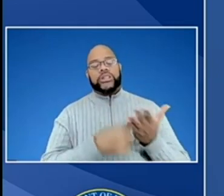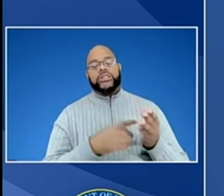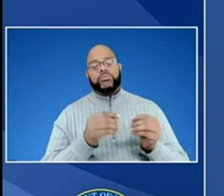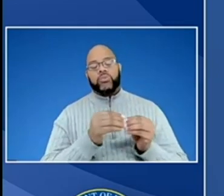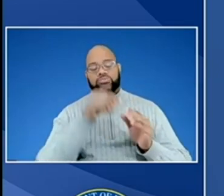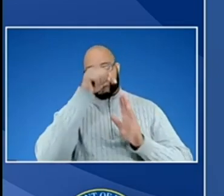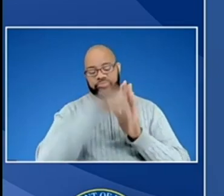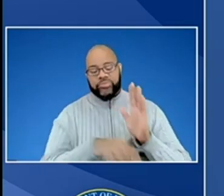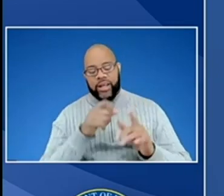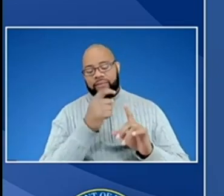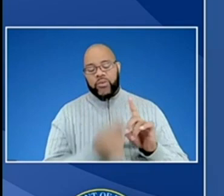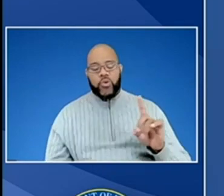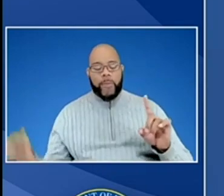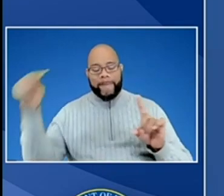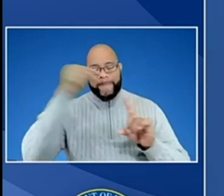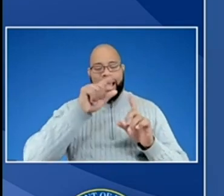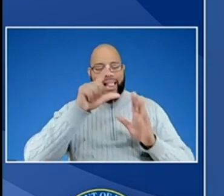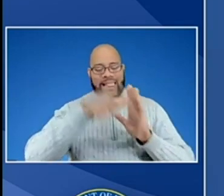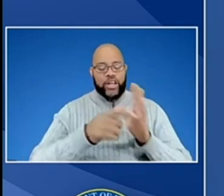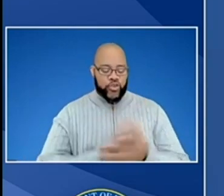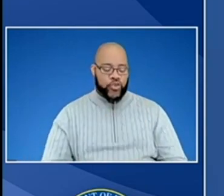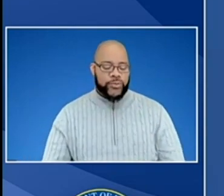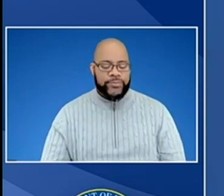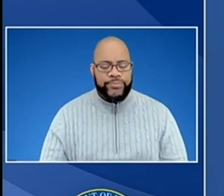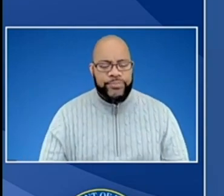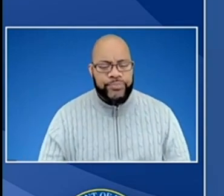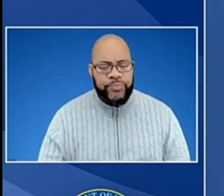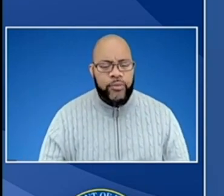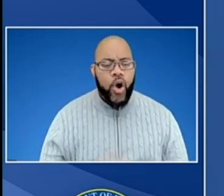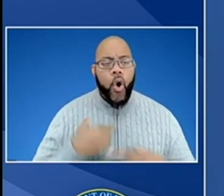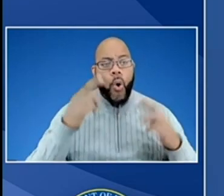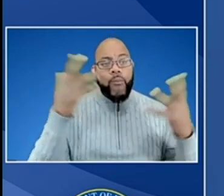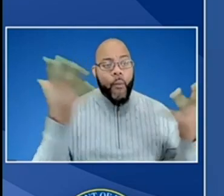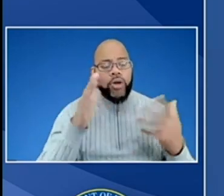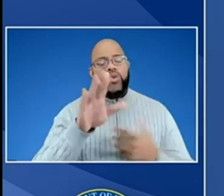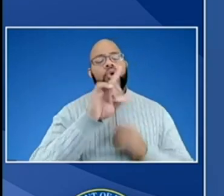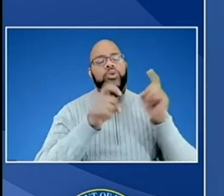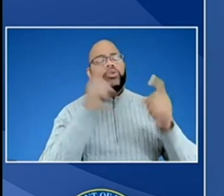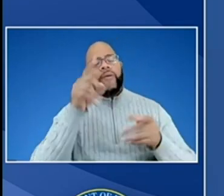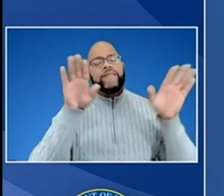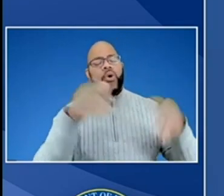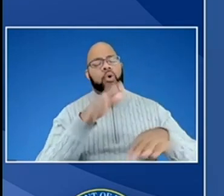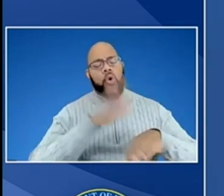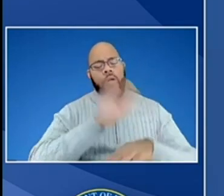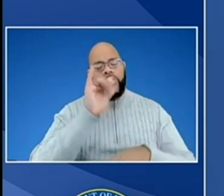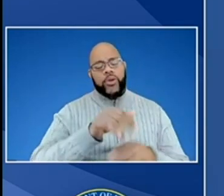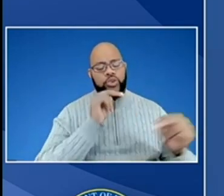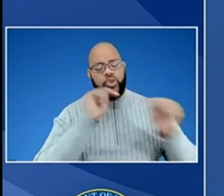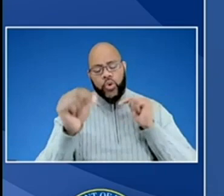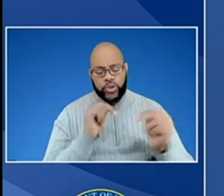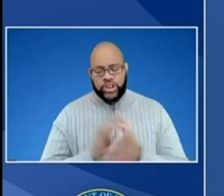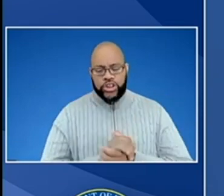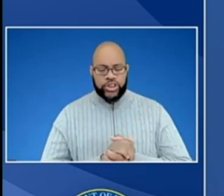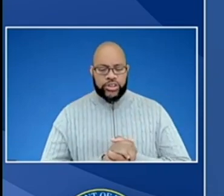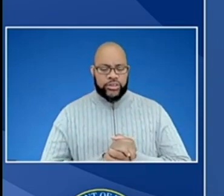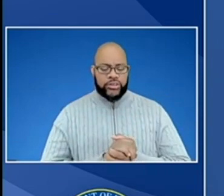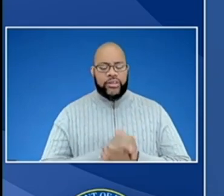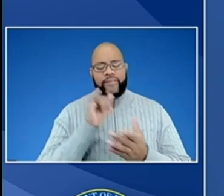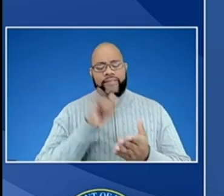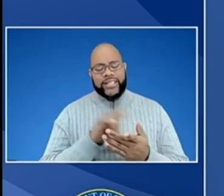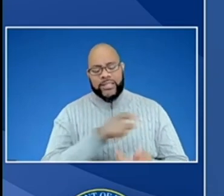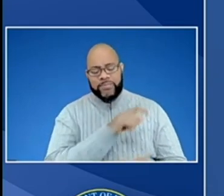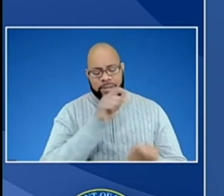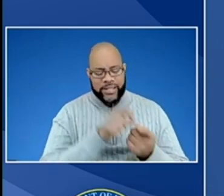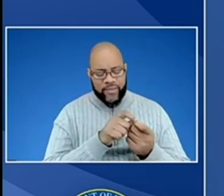have to circle back to you at a later date. Our hope is that your questions will be focused on these negotiations, which is specifying